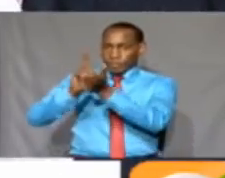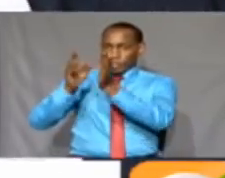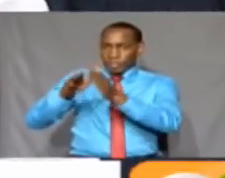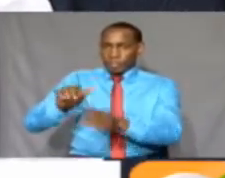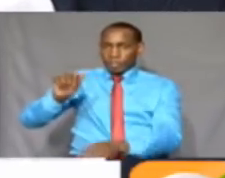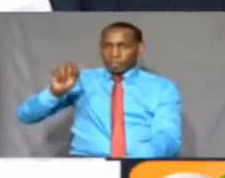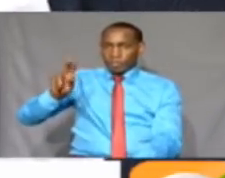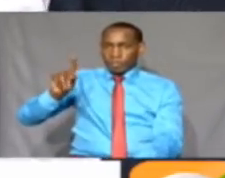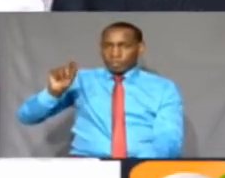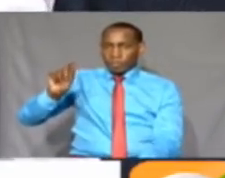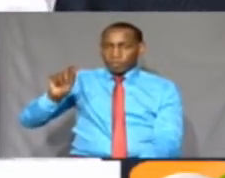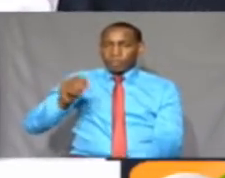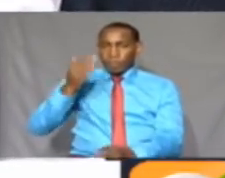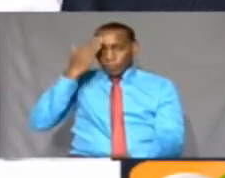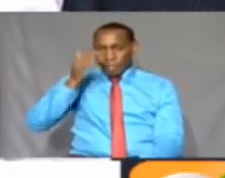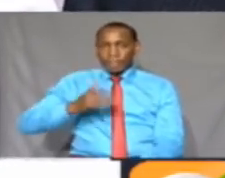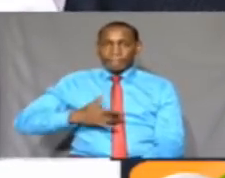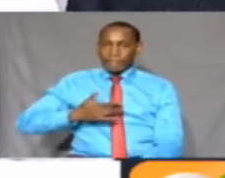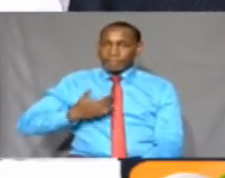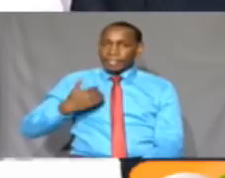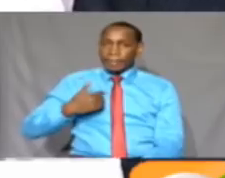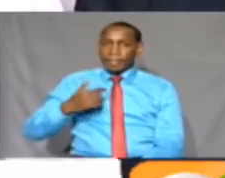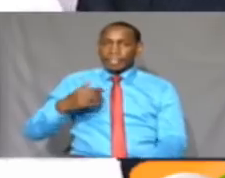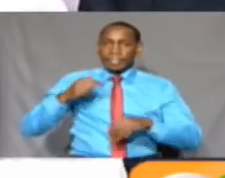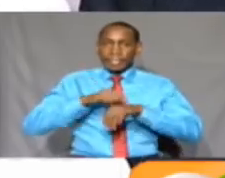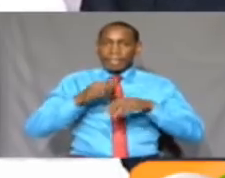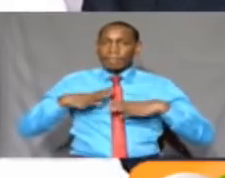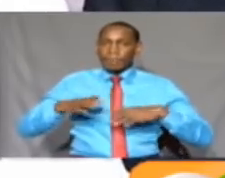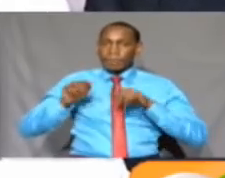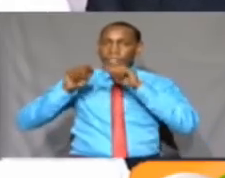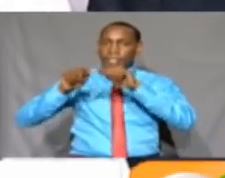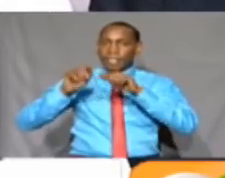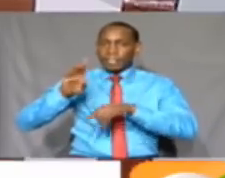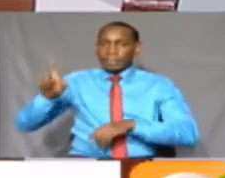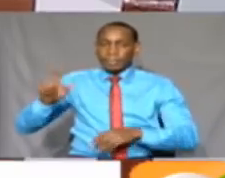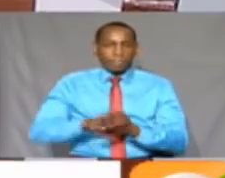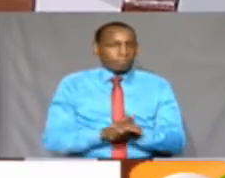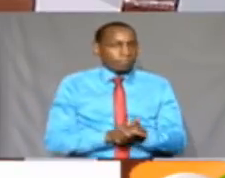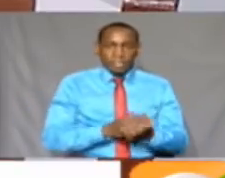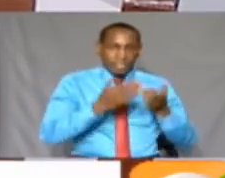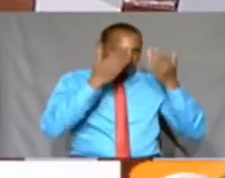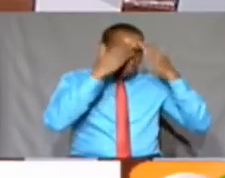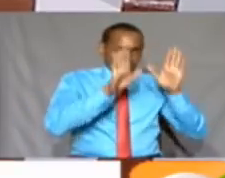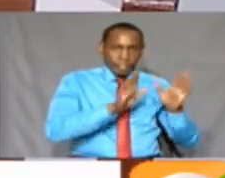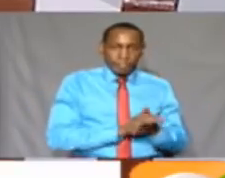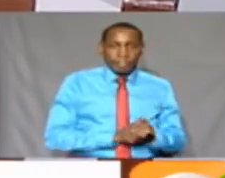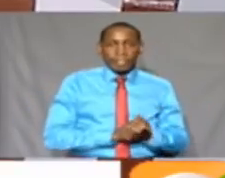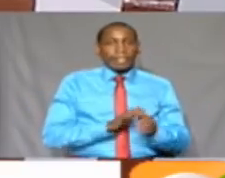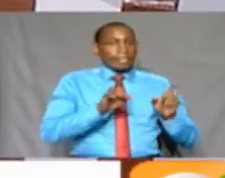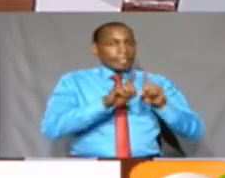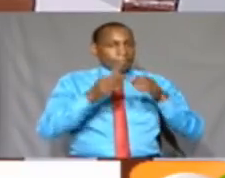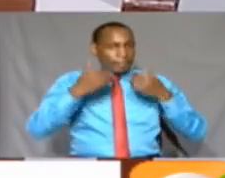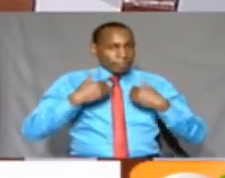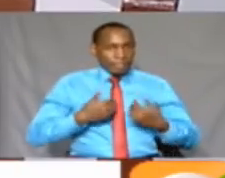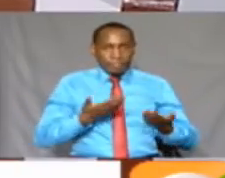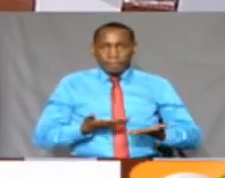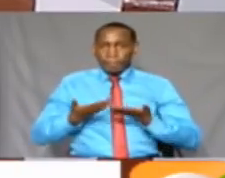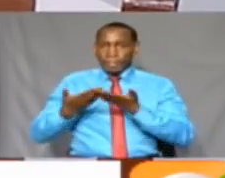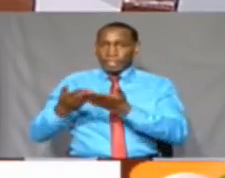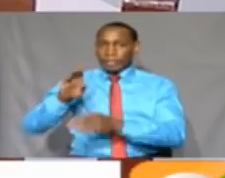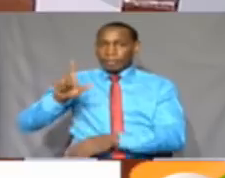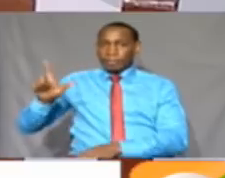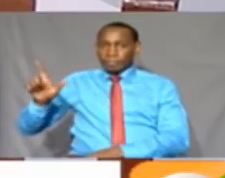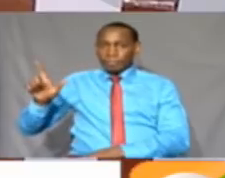why does he catch feelings when people criticize this bill? Why is he catching feelings? I don't understand. Even I bring bills in